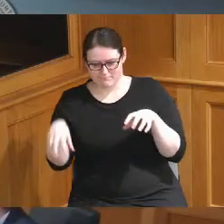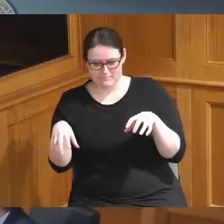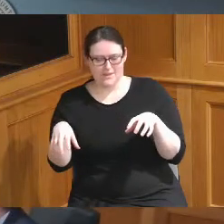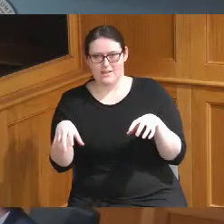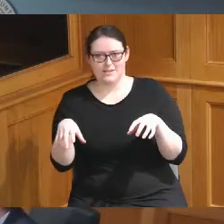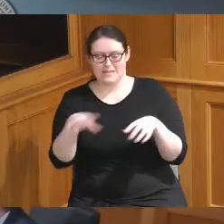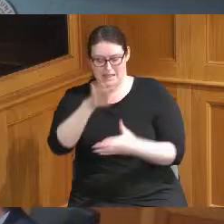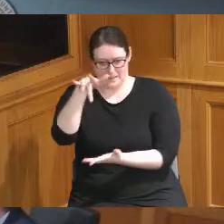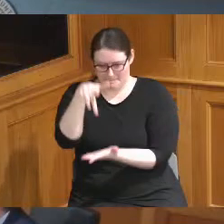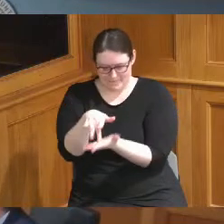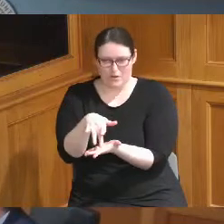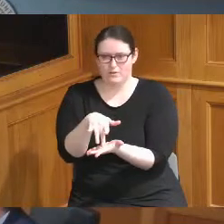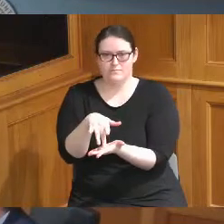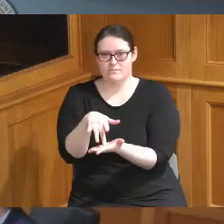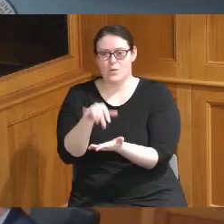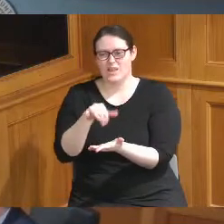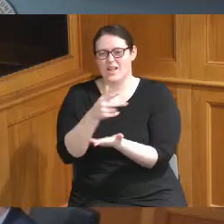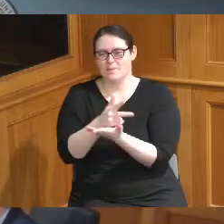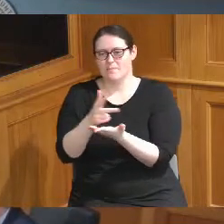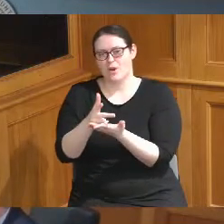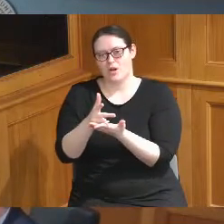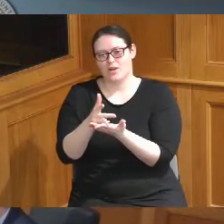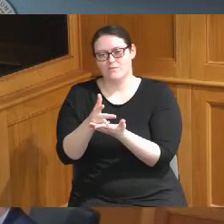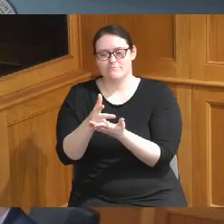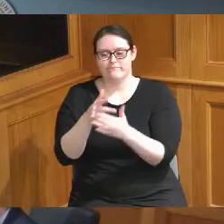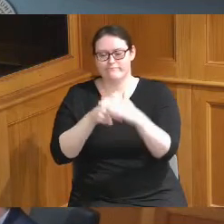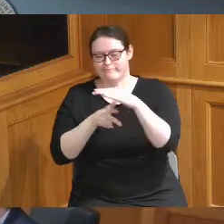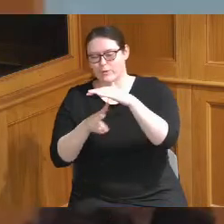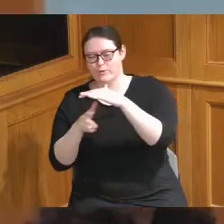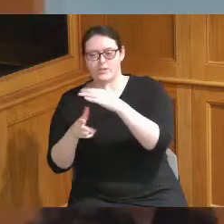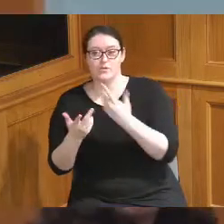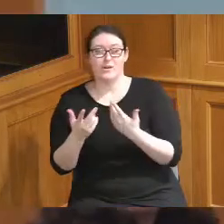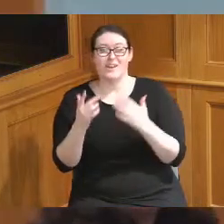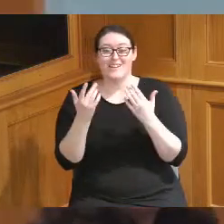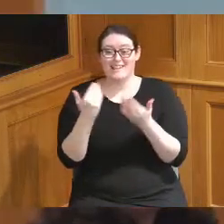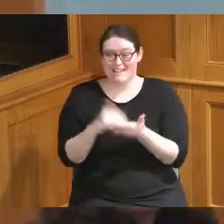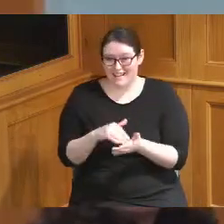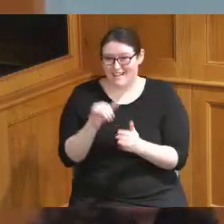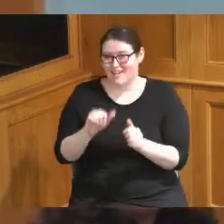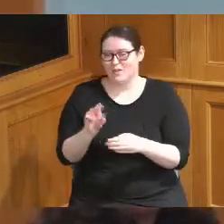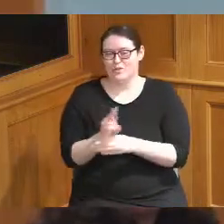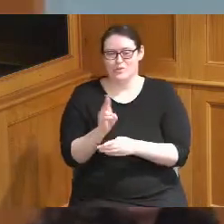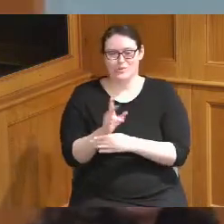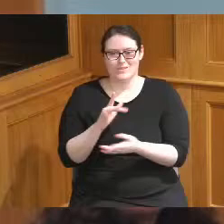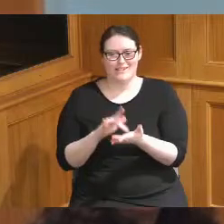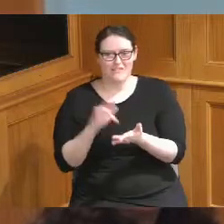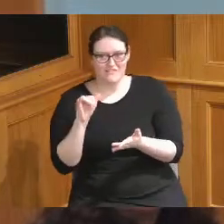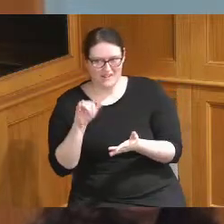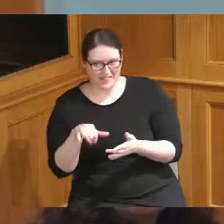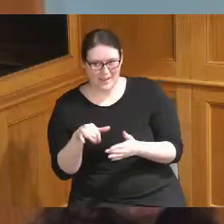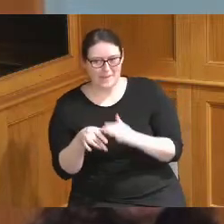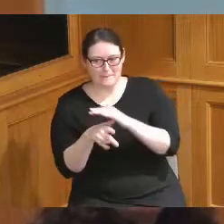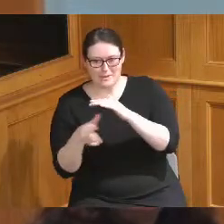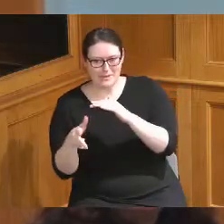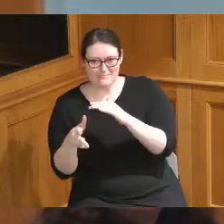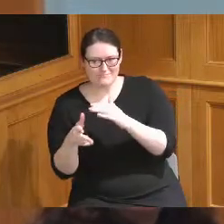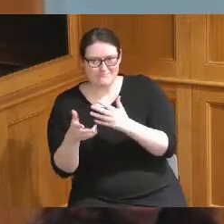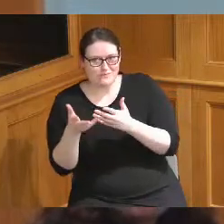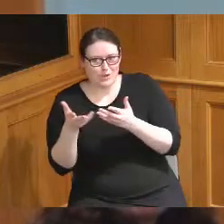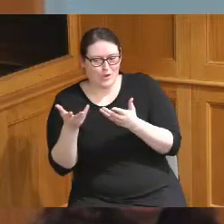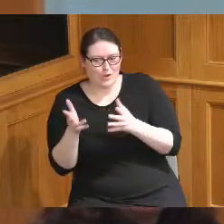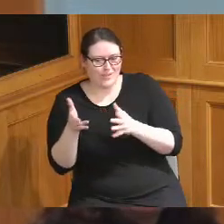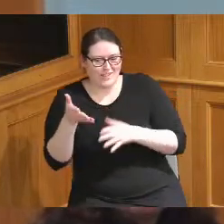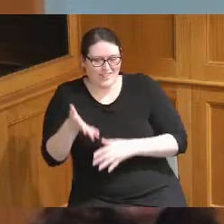the middle of it. Okay, okay. So Thank that is, you. again, another great reuse of it because WorldPay will use that office,